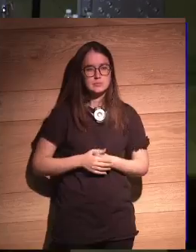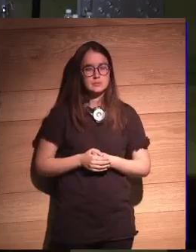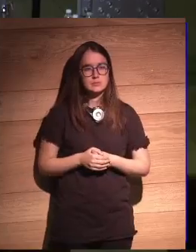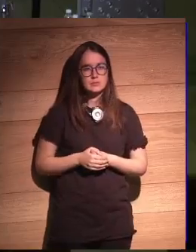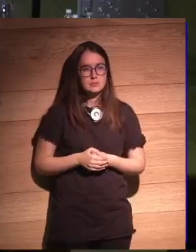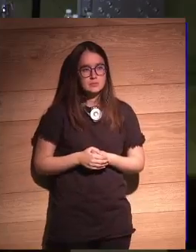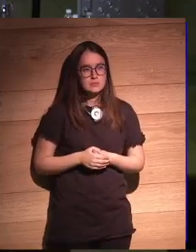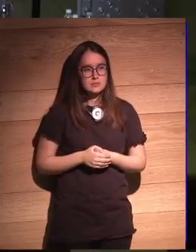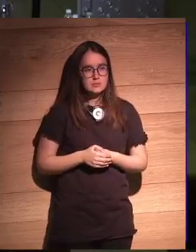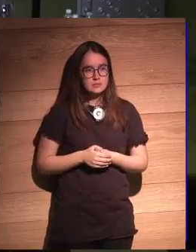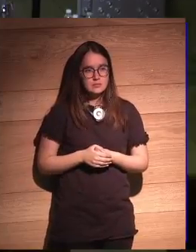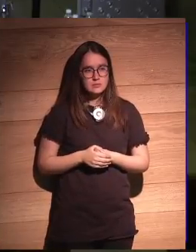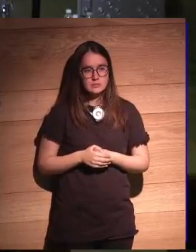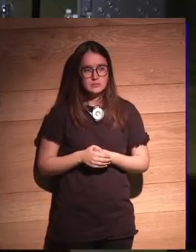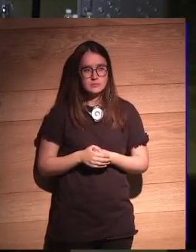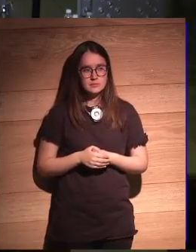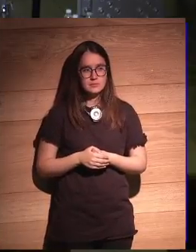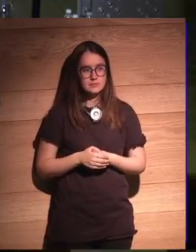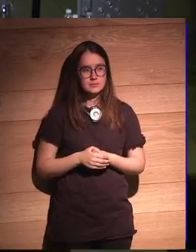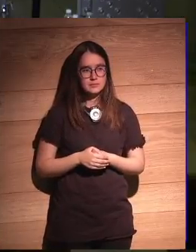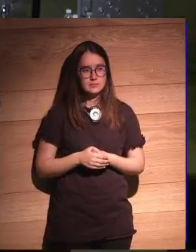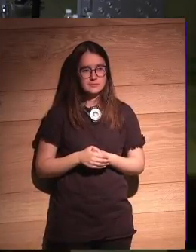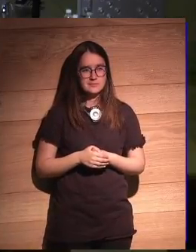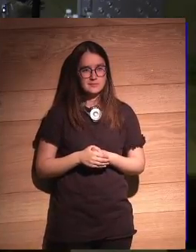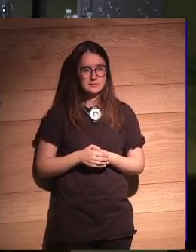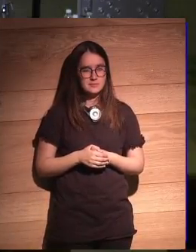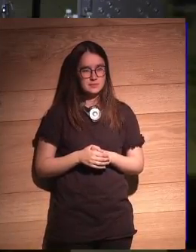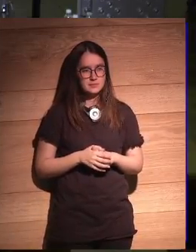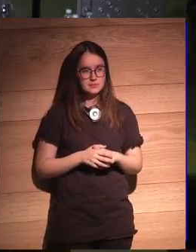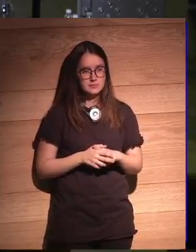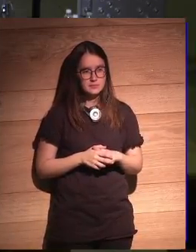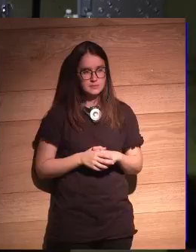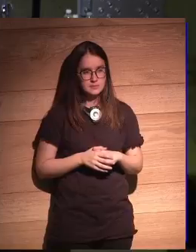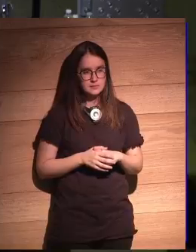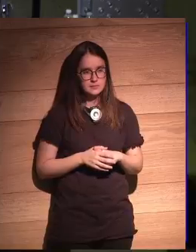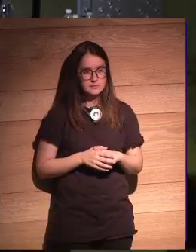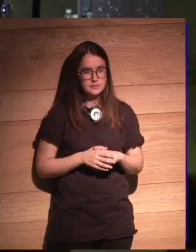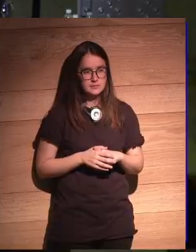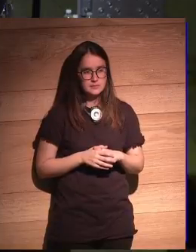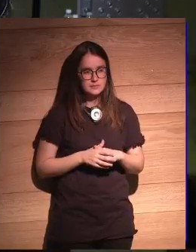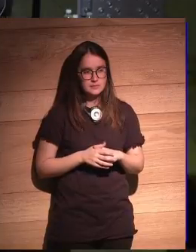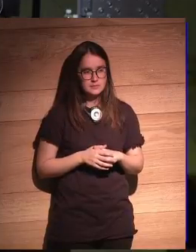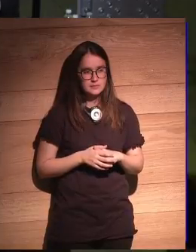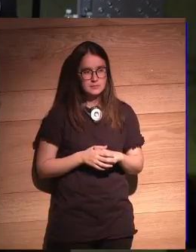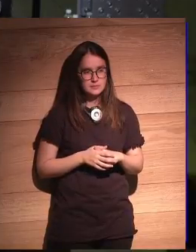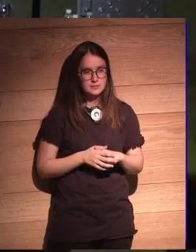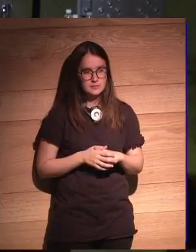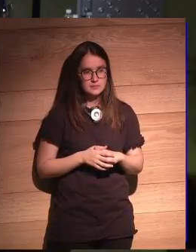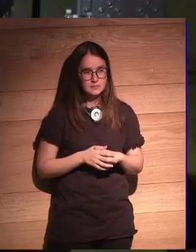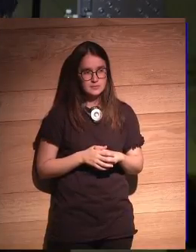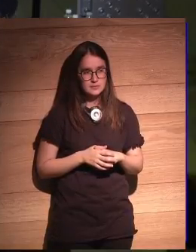En Defensa de la Vivienda. So please join us on the stage. Javier, Mercedes, David.